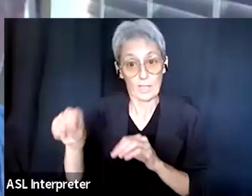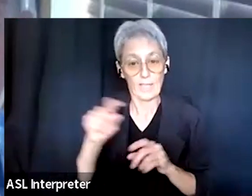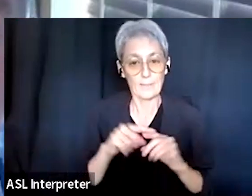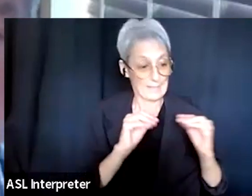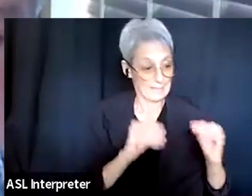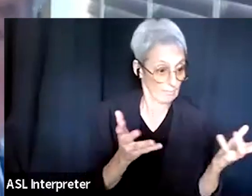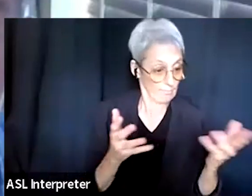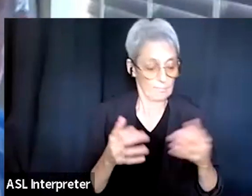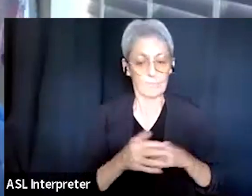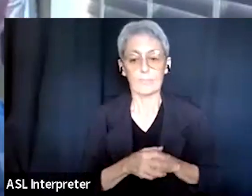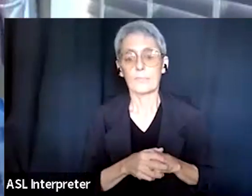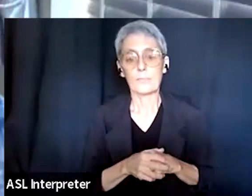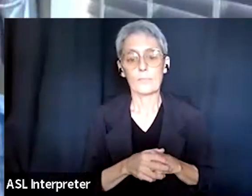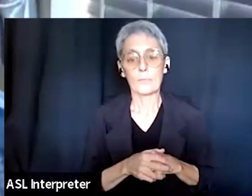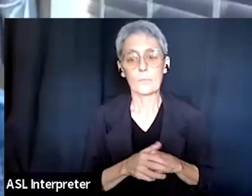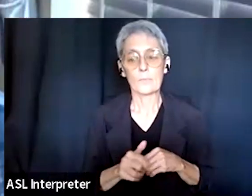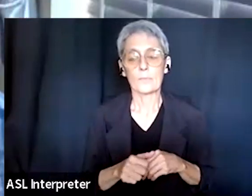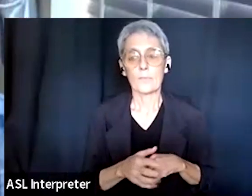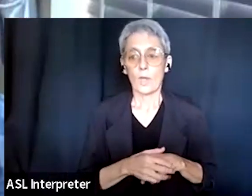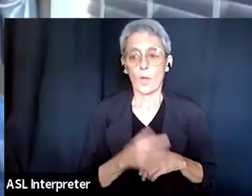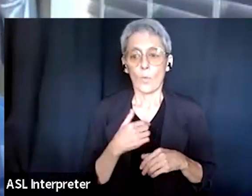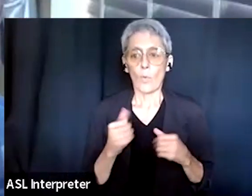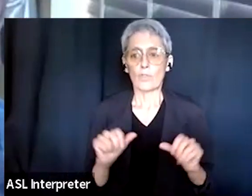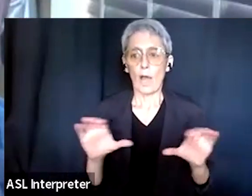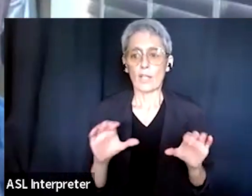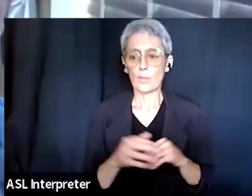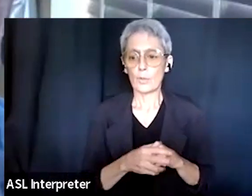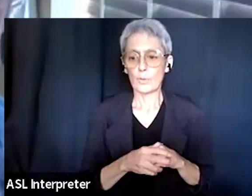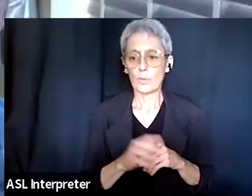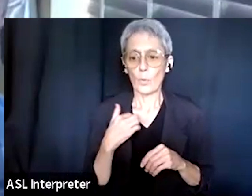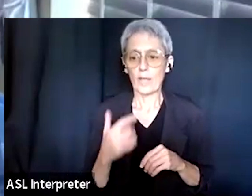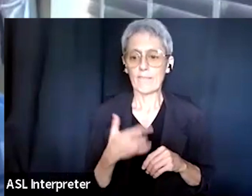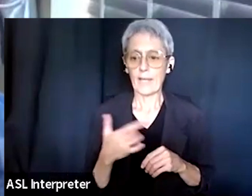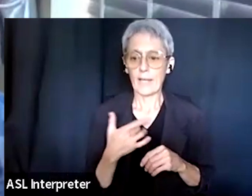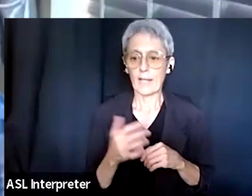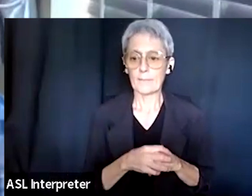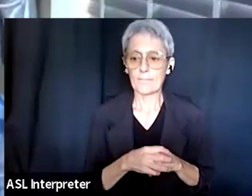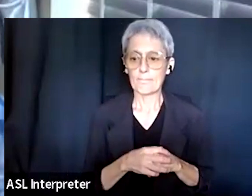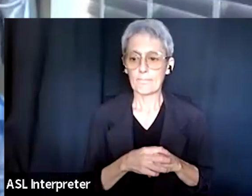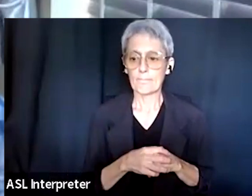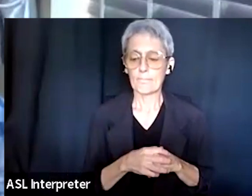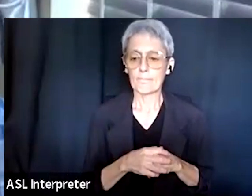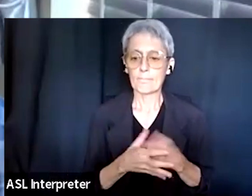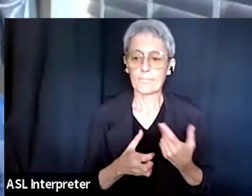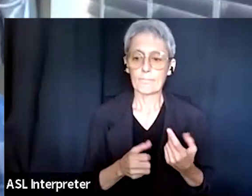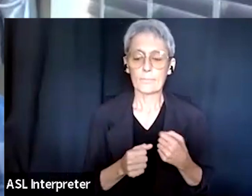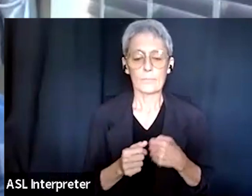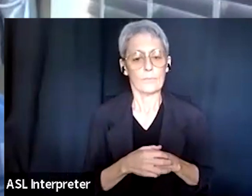new about what we've tried to do is to say, if you want the best evidence-informed